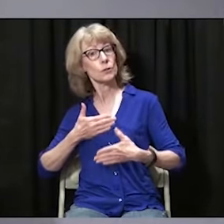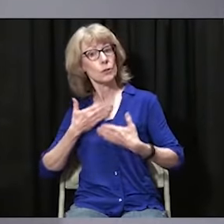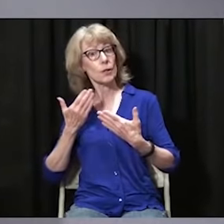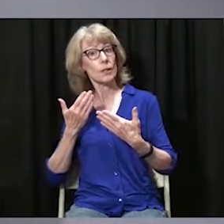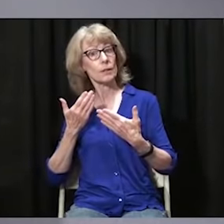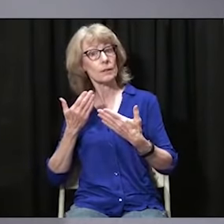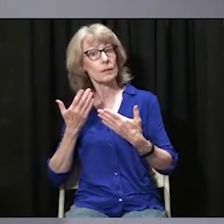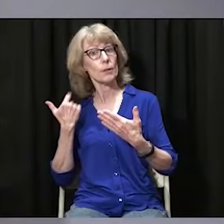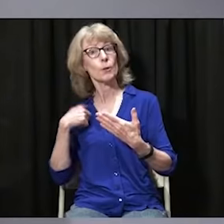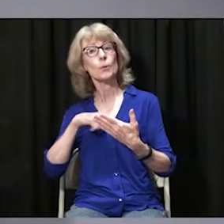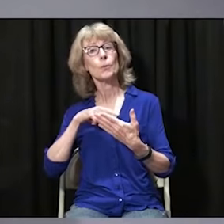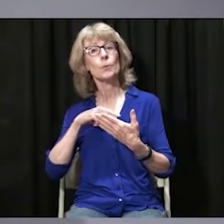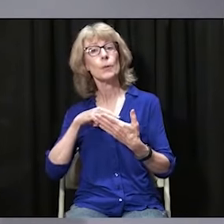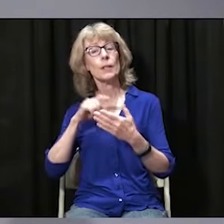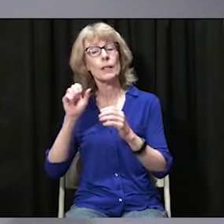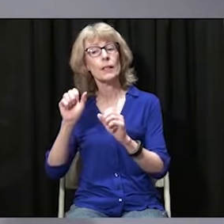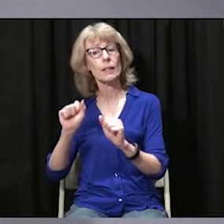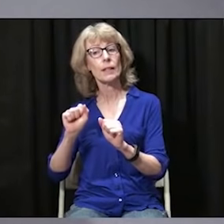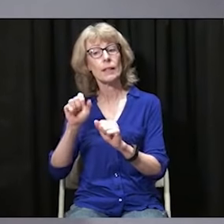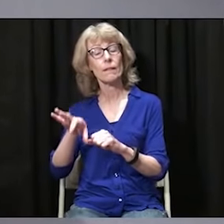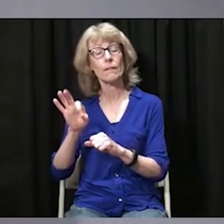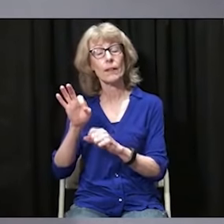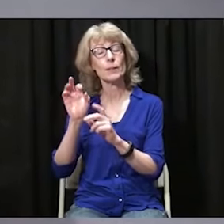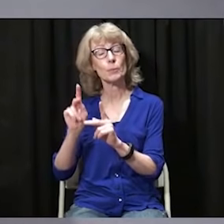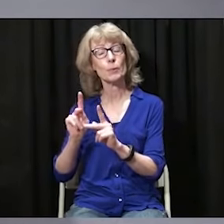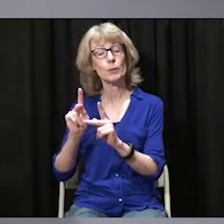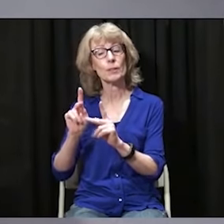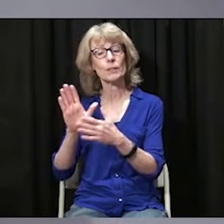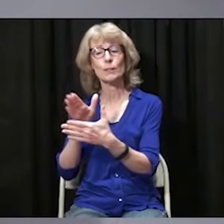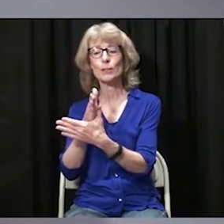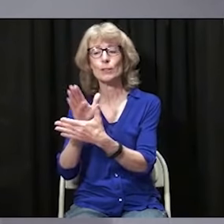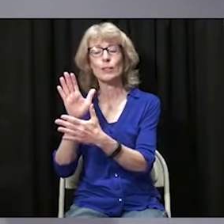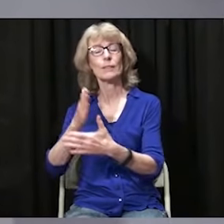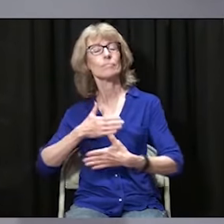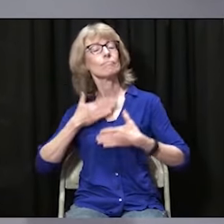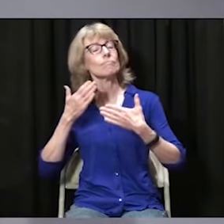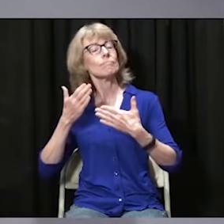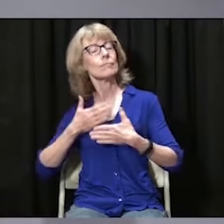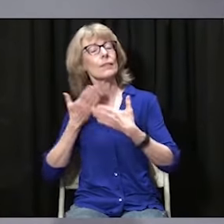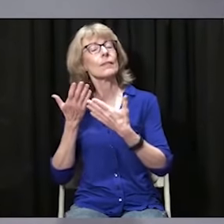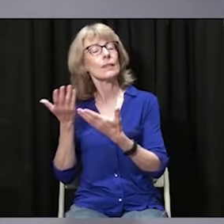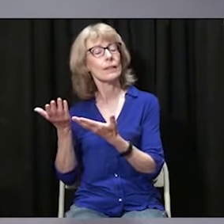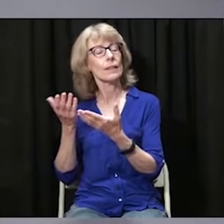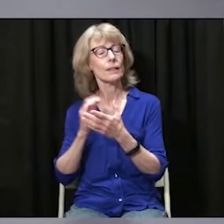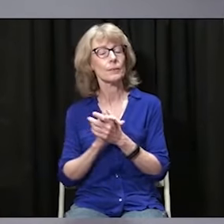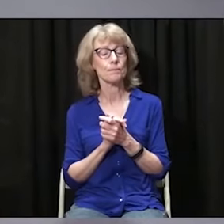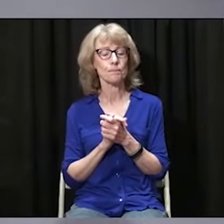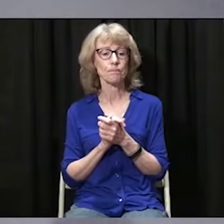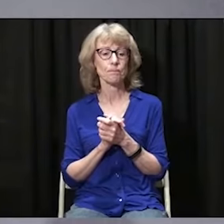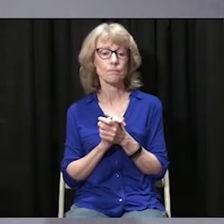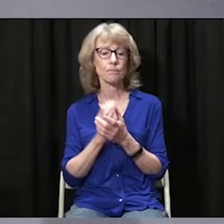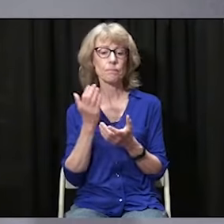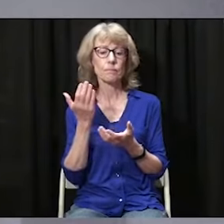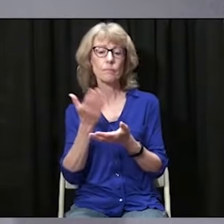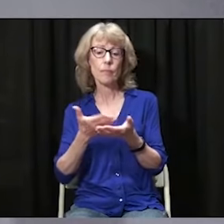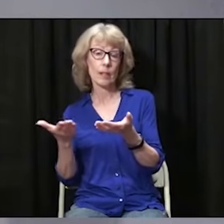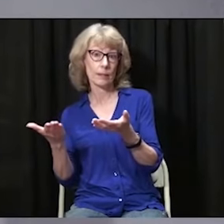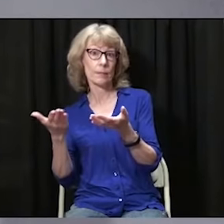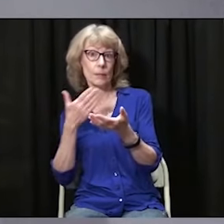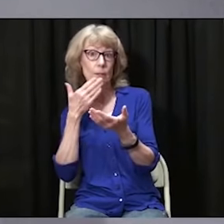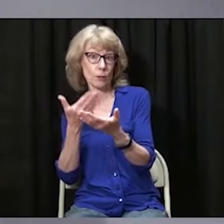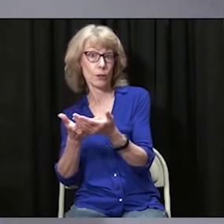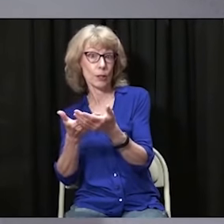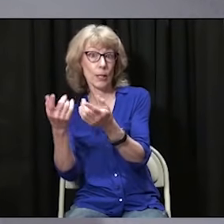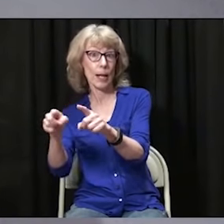that you might be more spiritually mature than me, but there are some days that, like, when something good happens to somebody else, I'm like, well, I wanted that to happen